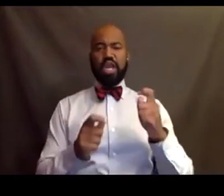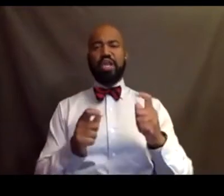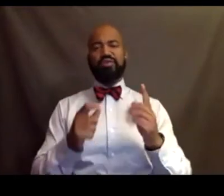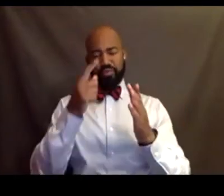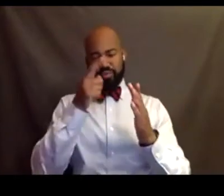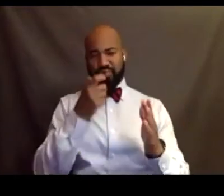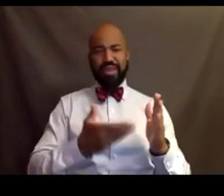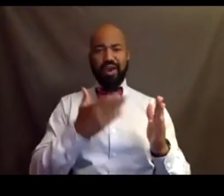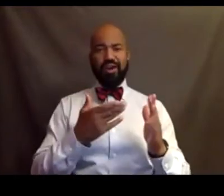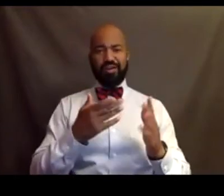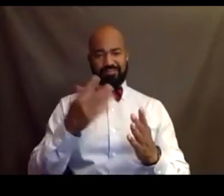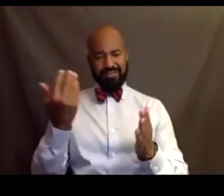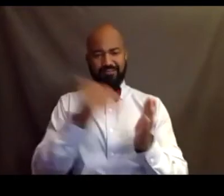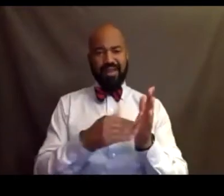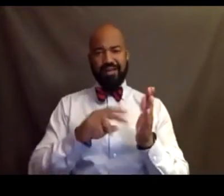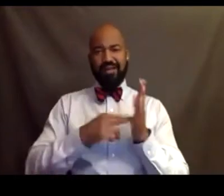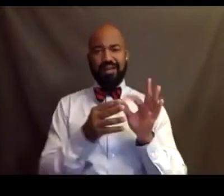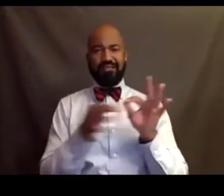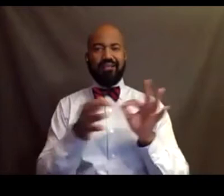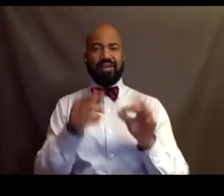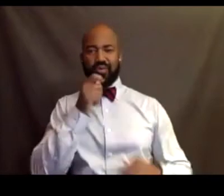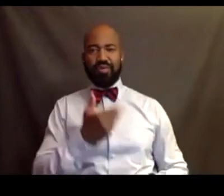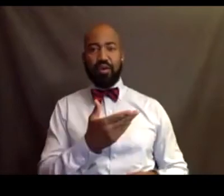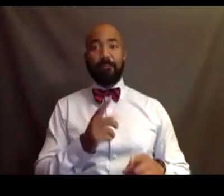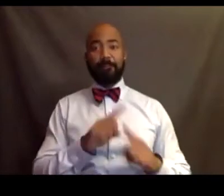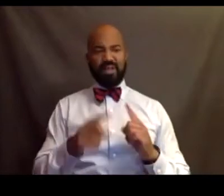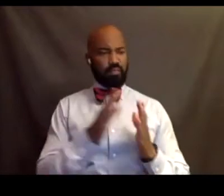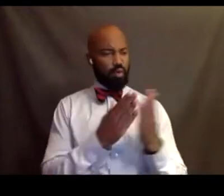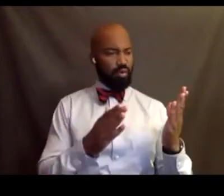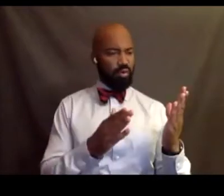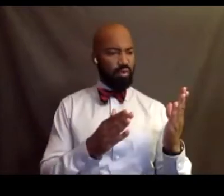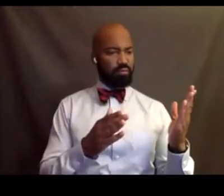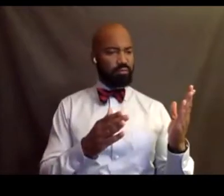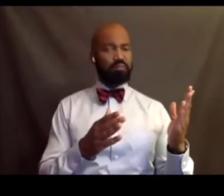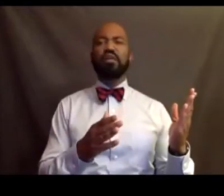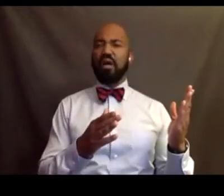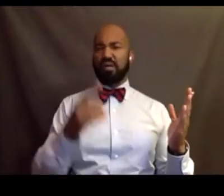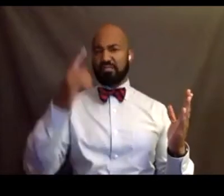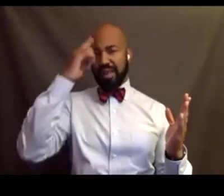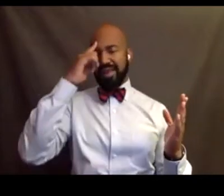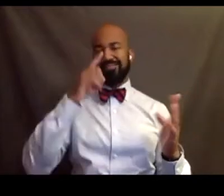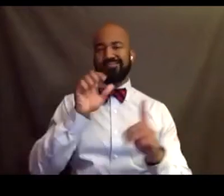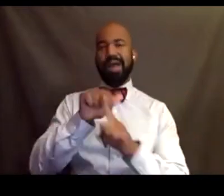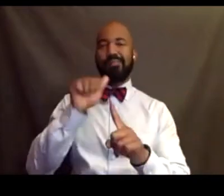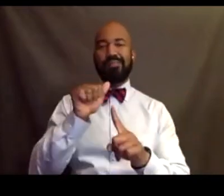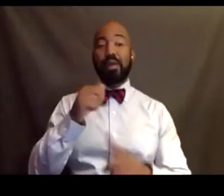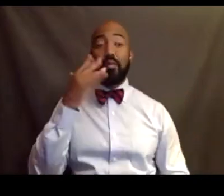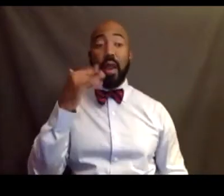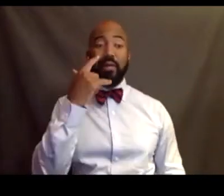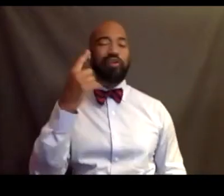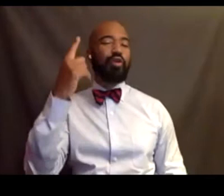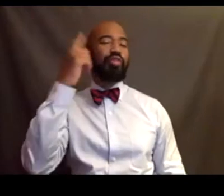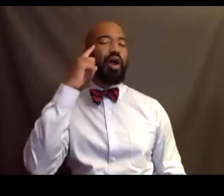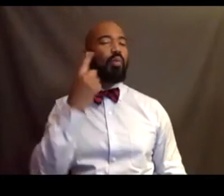title really like took people's mind and kind of twisted it a little bit, because you probably thought it was about one thing, and it's just basically letting you know like we as trans women